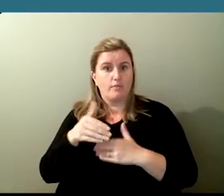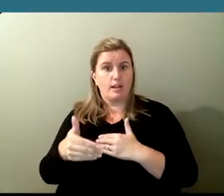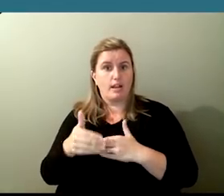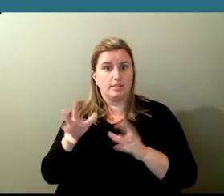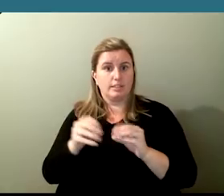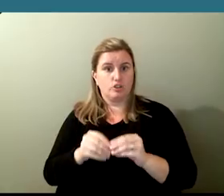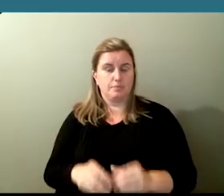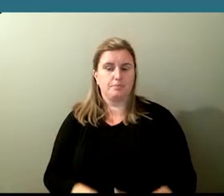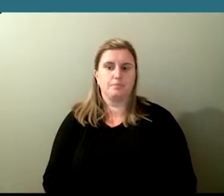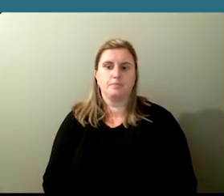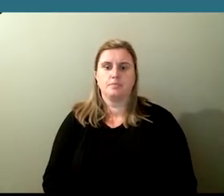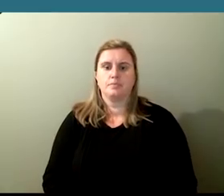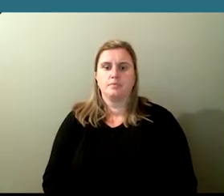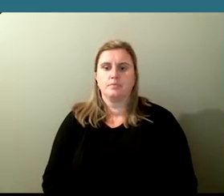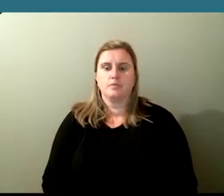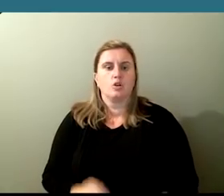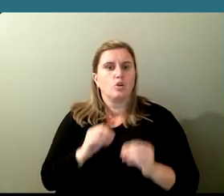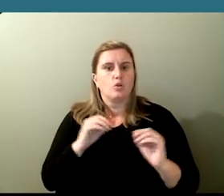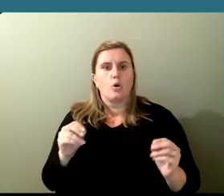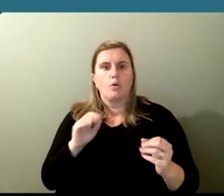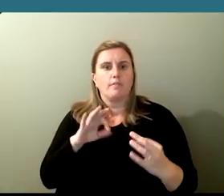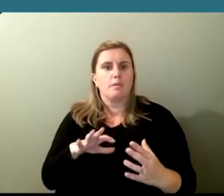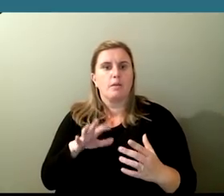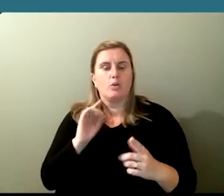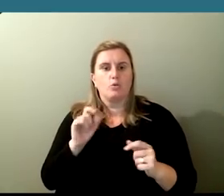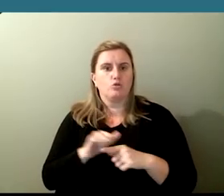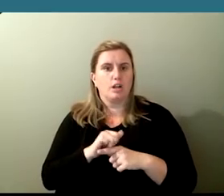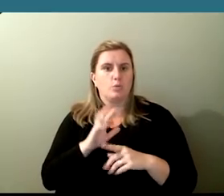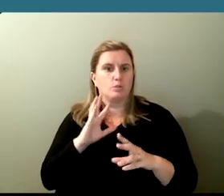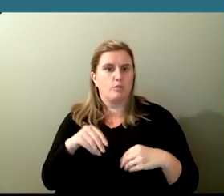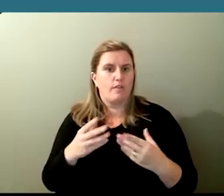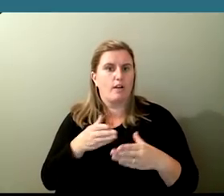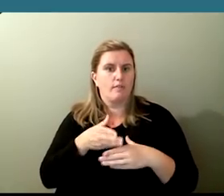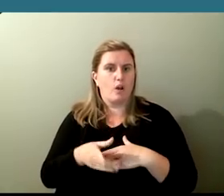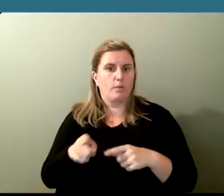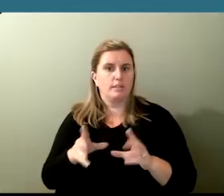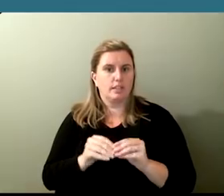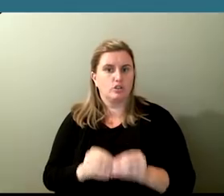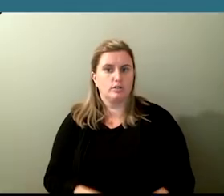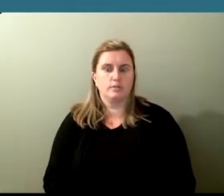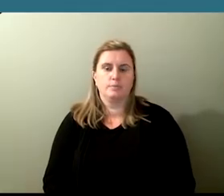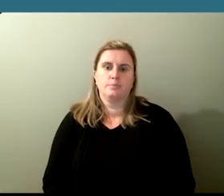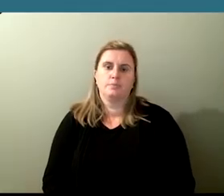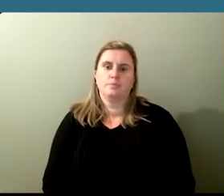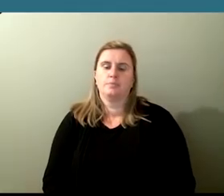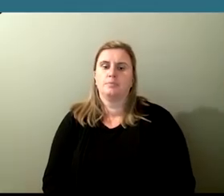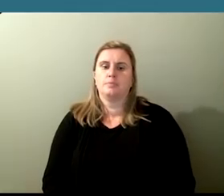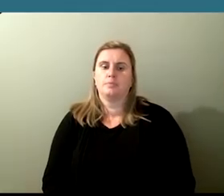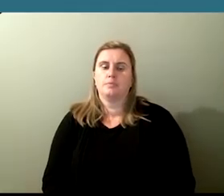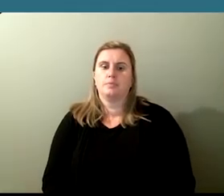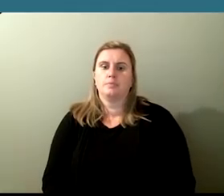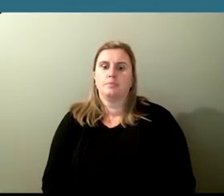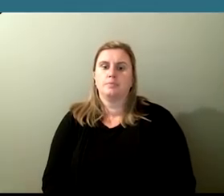session. No feedback nor training was provided following the session. So the main difference here between